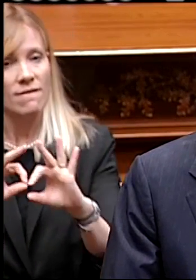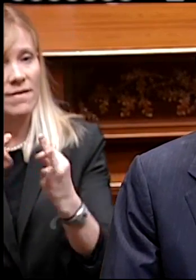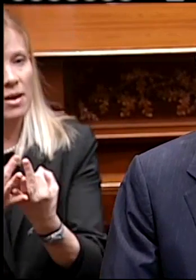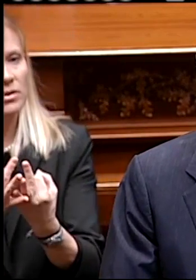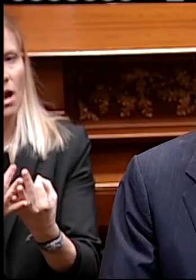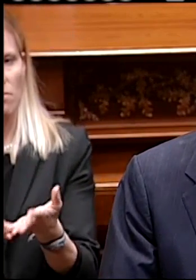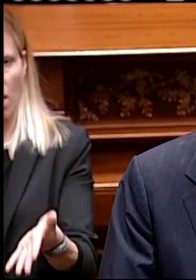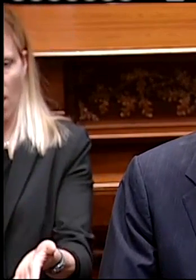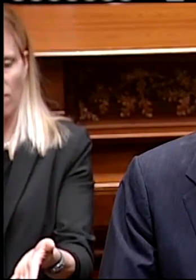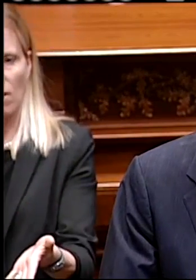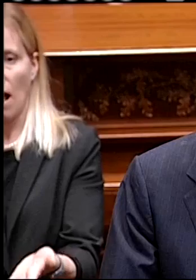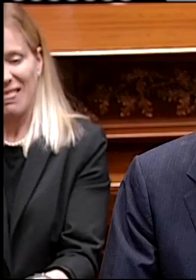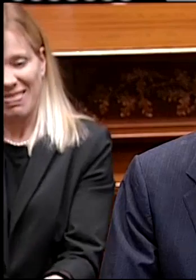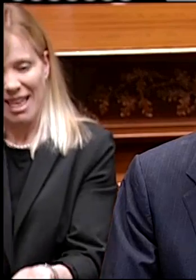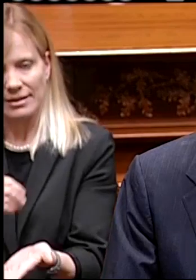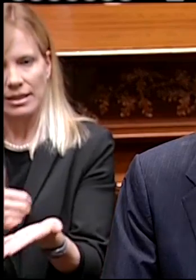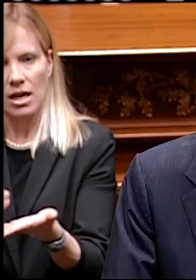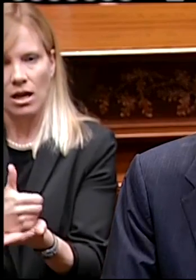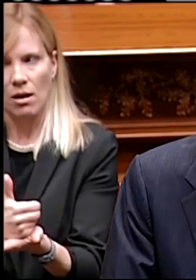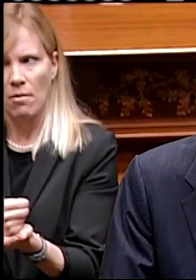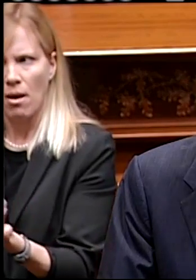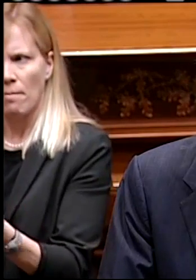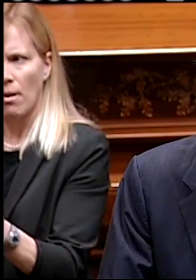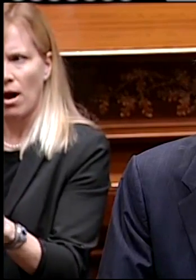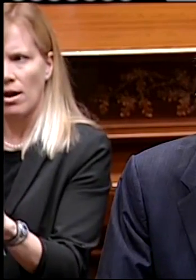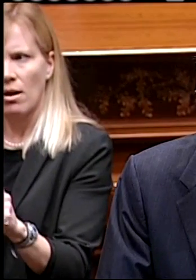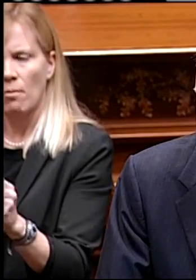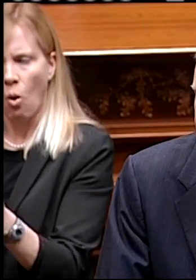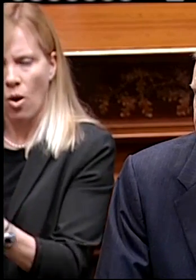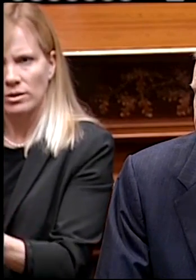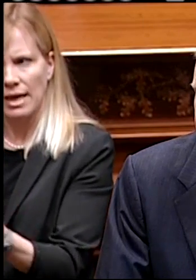Families have been left with less income and more taxes.